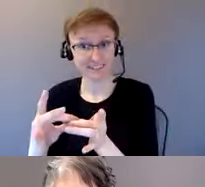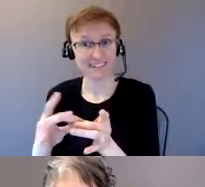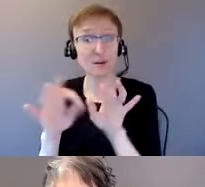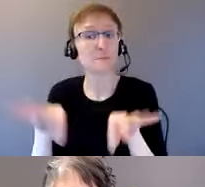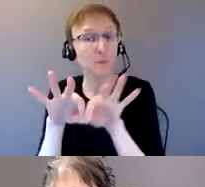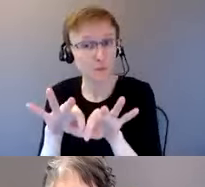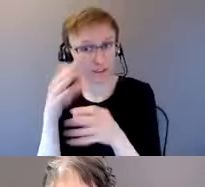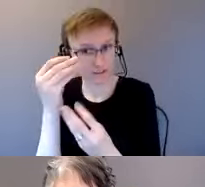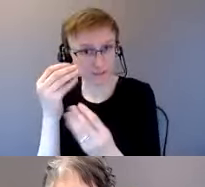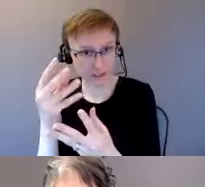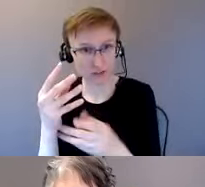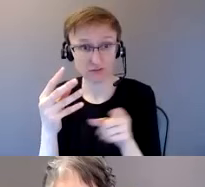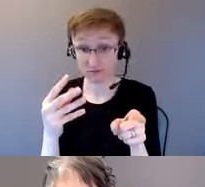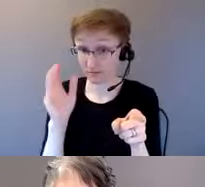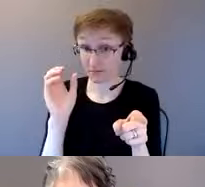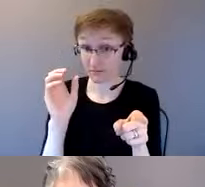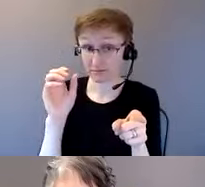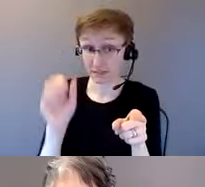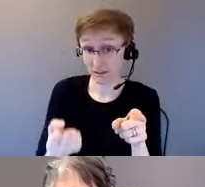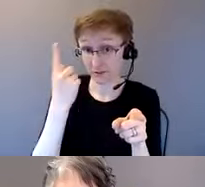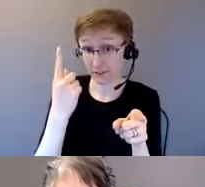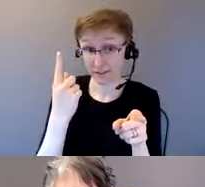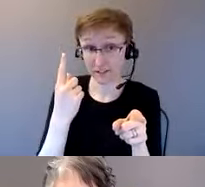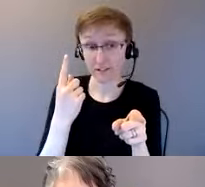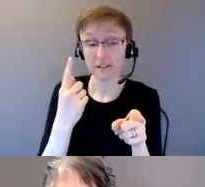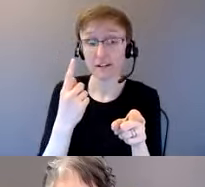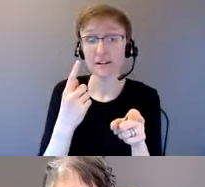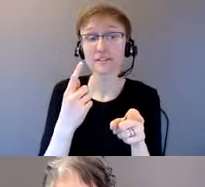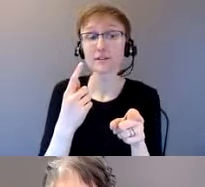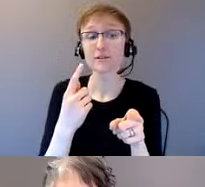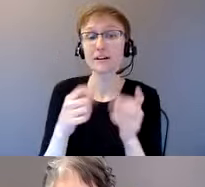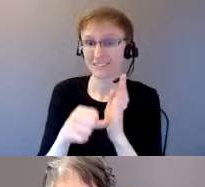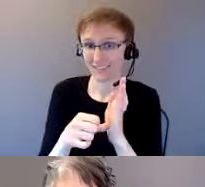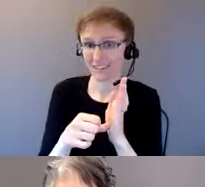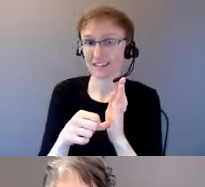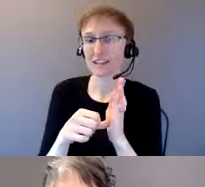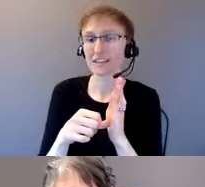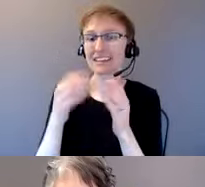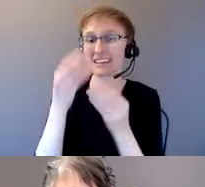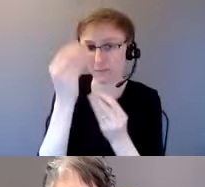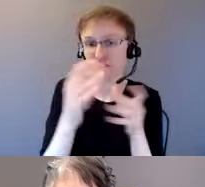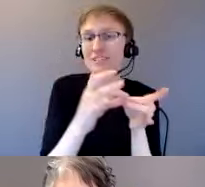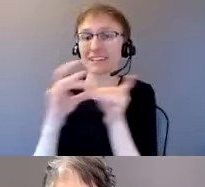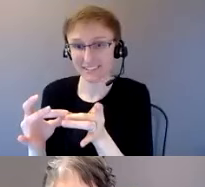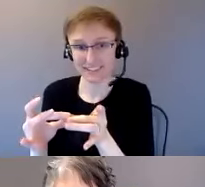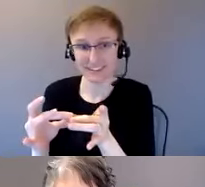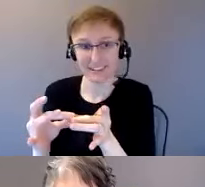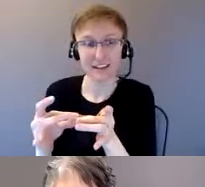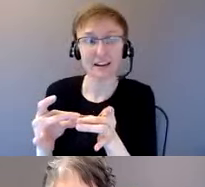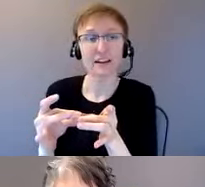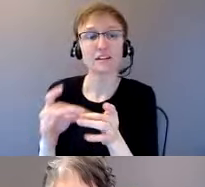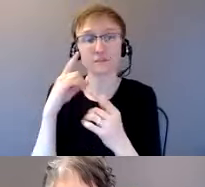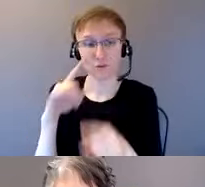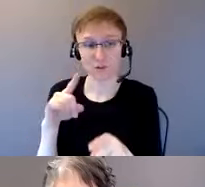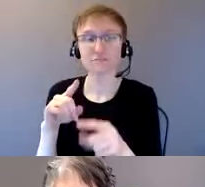a decision regarding admission to a long-term care home? And then the second part is, does that patient have the ability